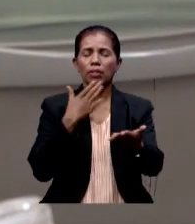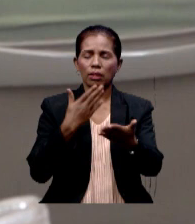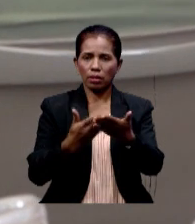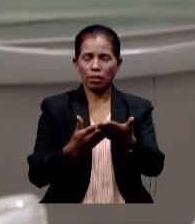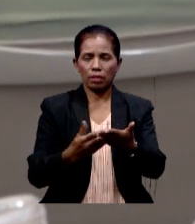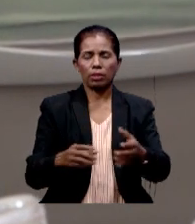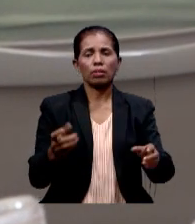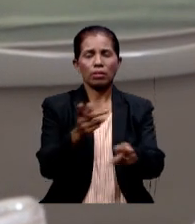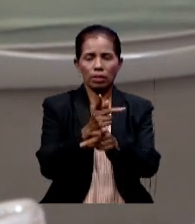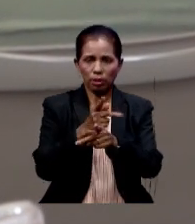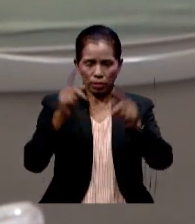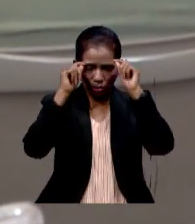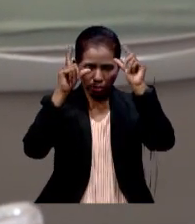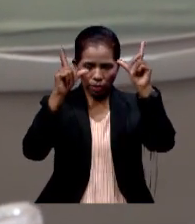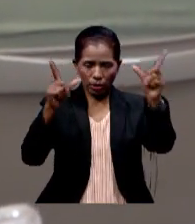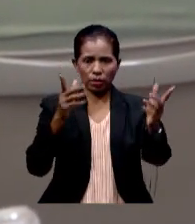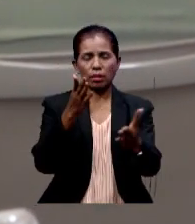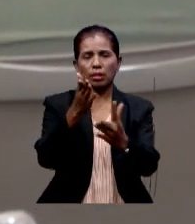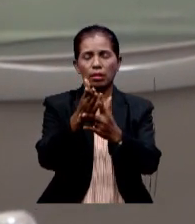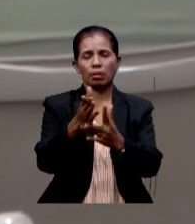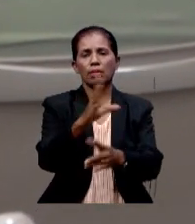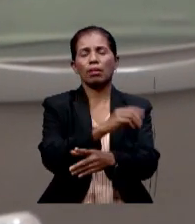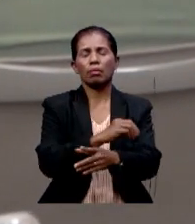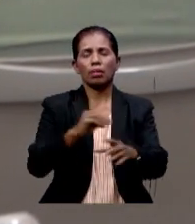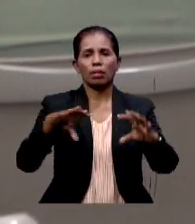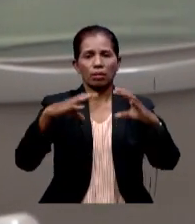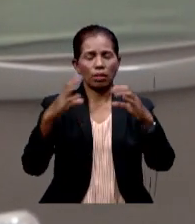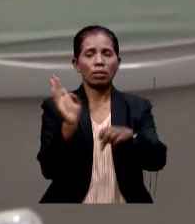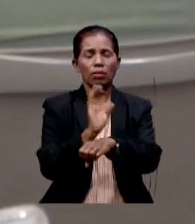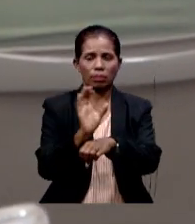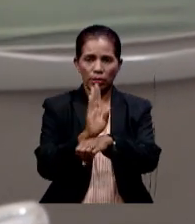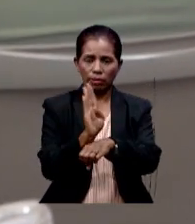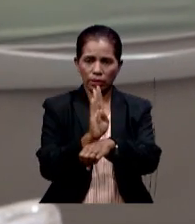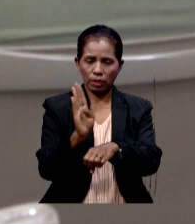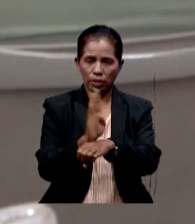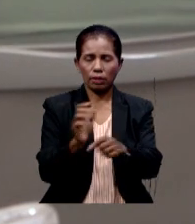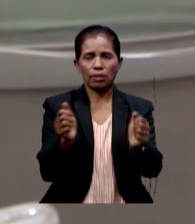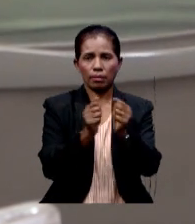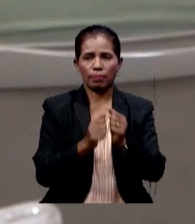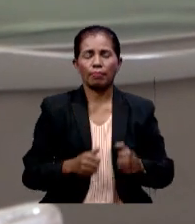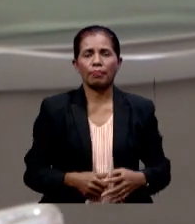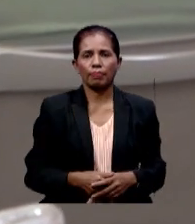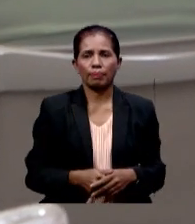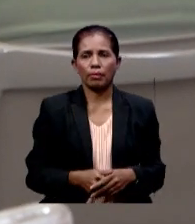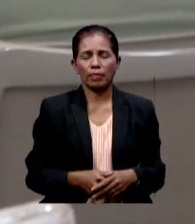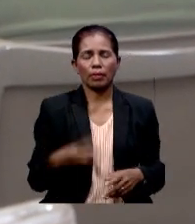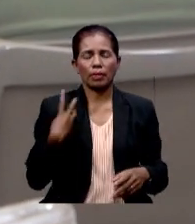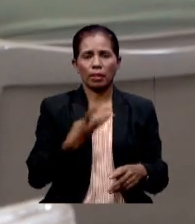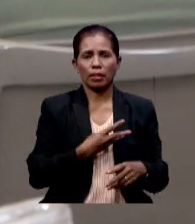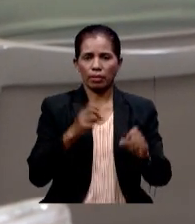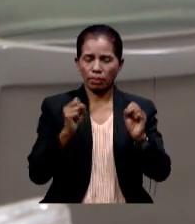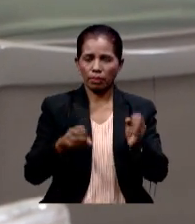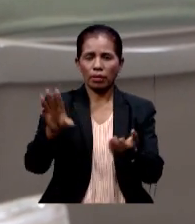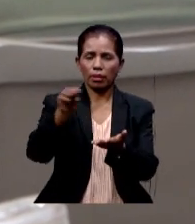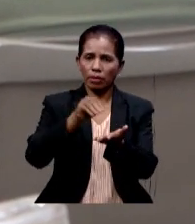Timor-Leste on a fast accession track. Building on this excellent work, I would like to assure